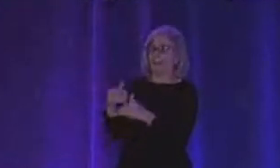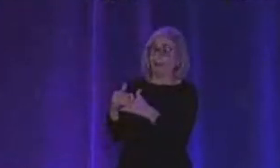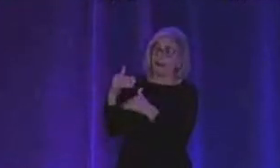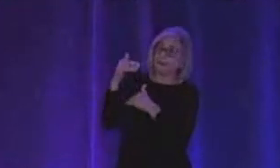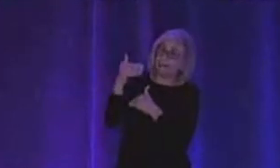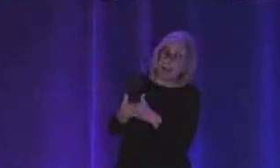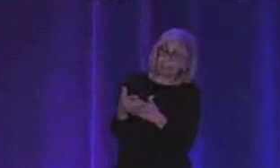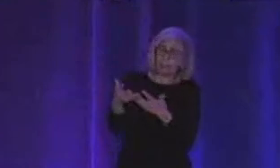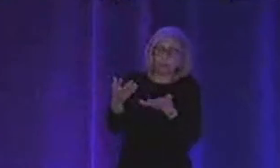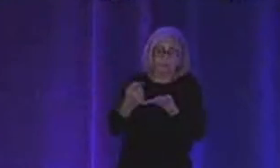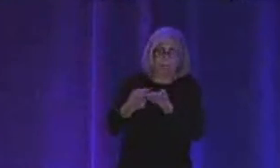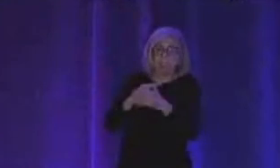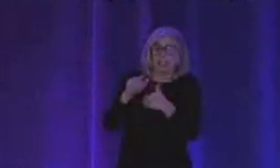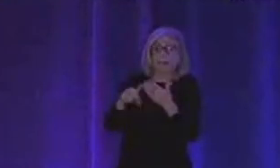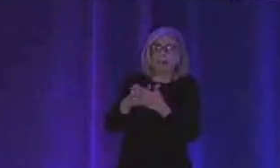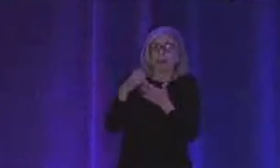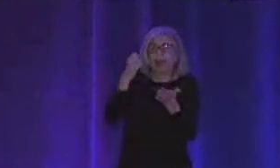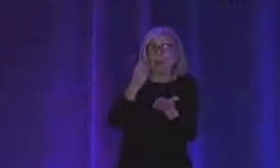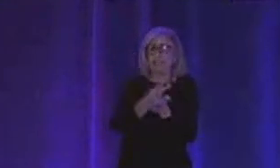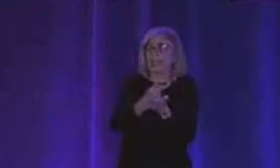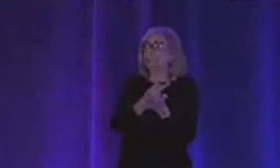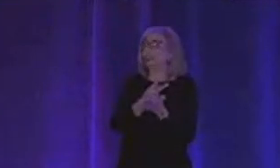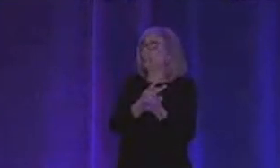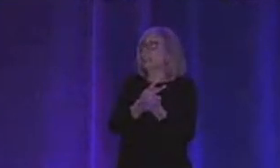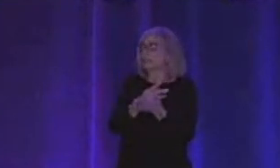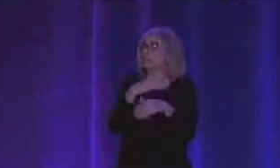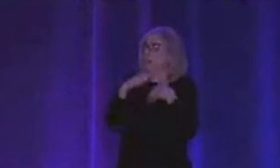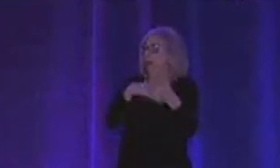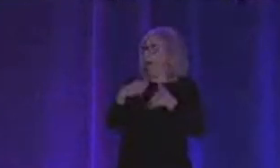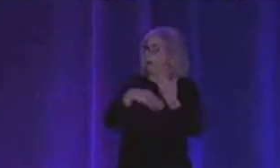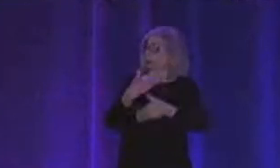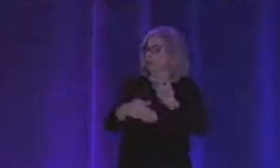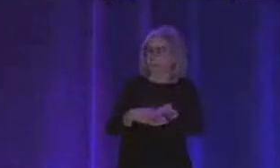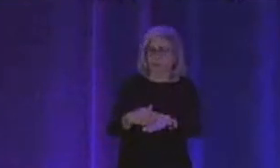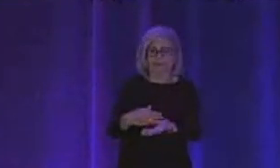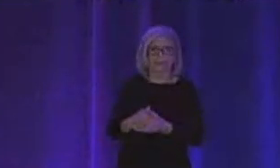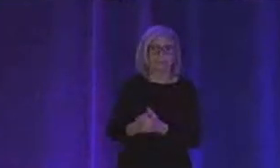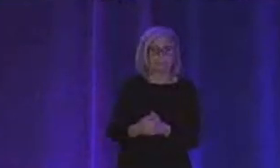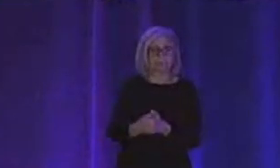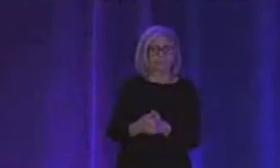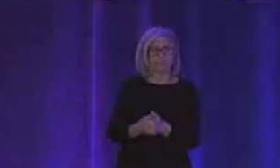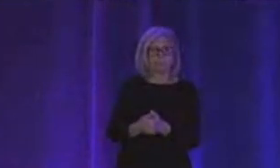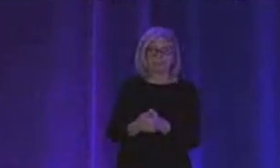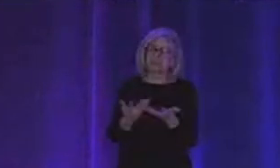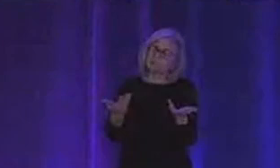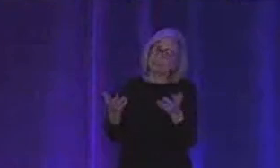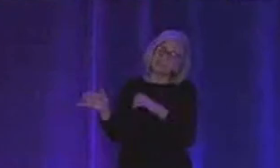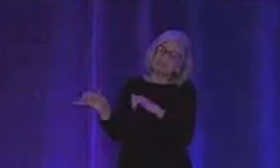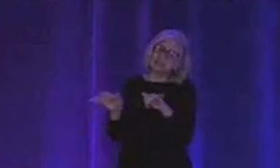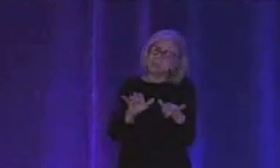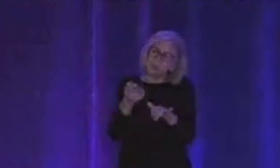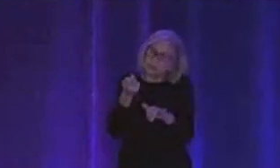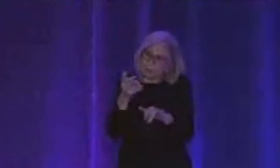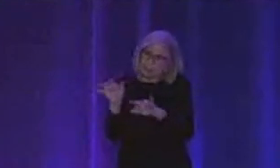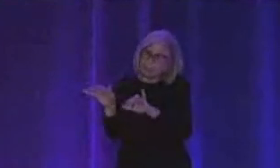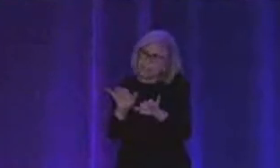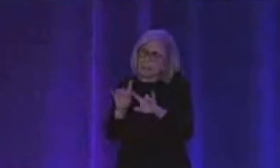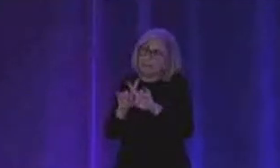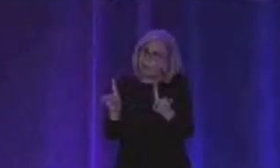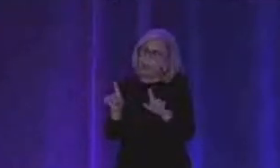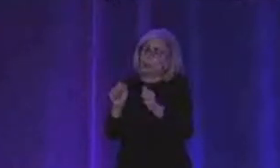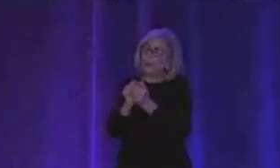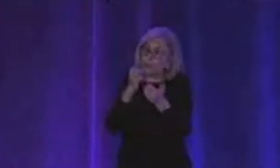want to talk about the authentication process. And they're fairly similar, but with